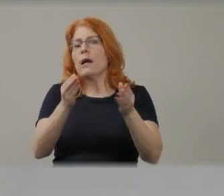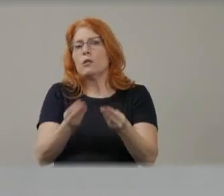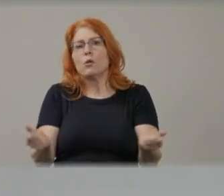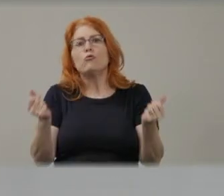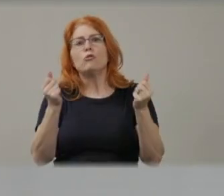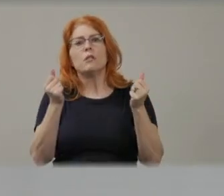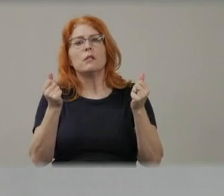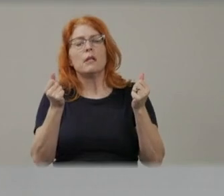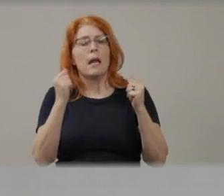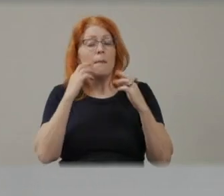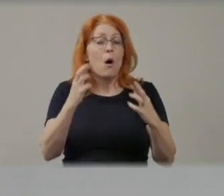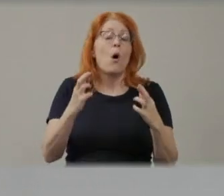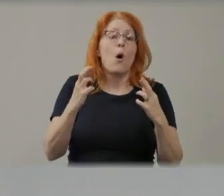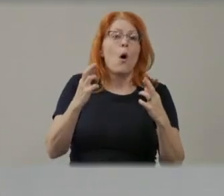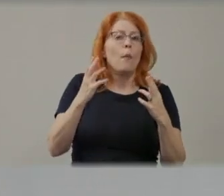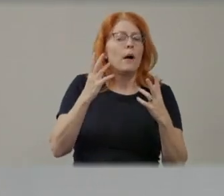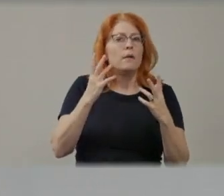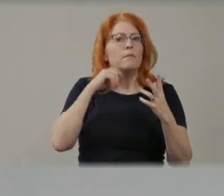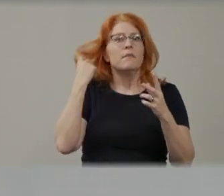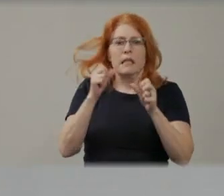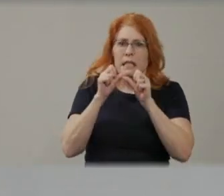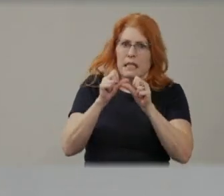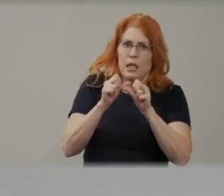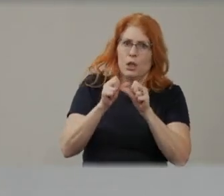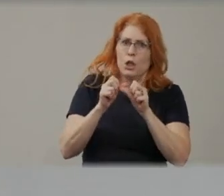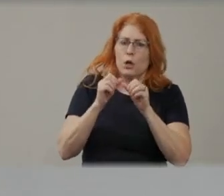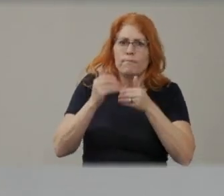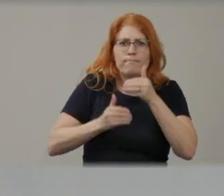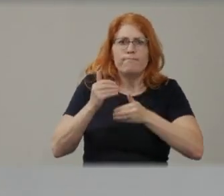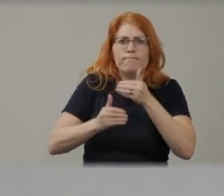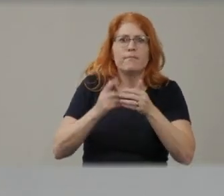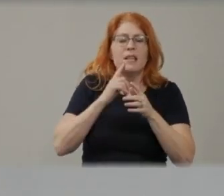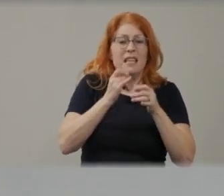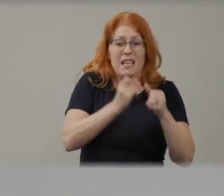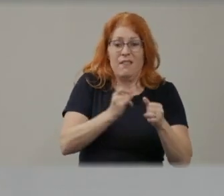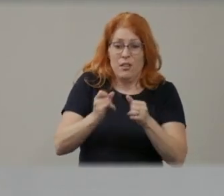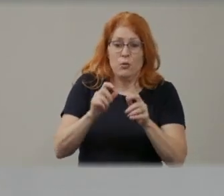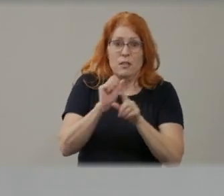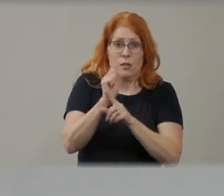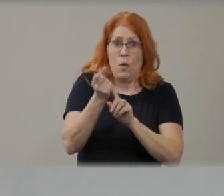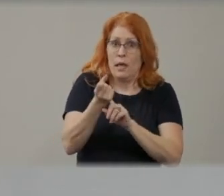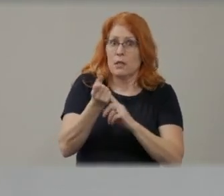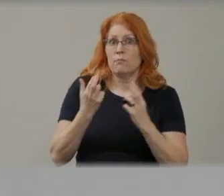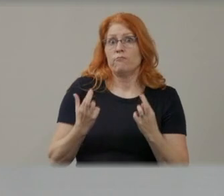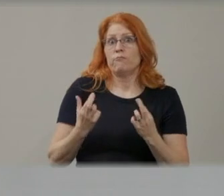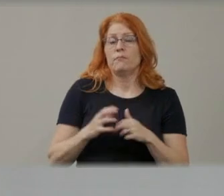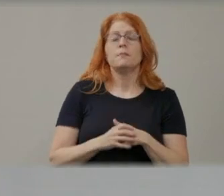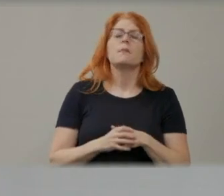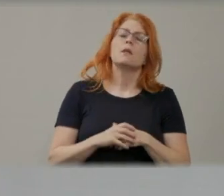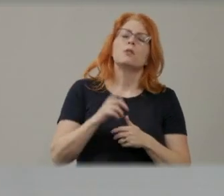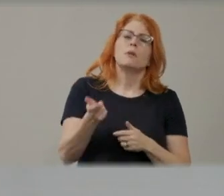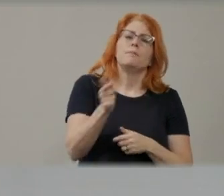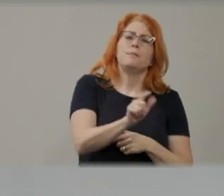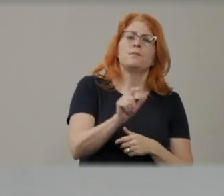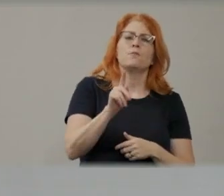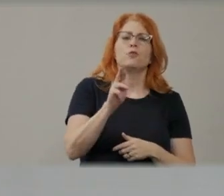And I'm hoping that they just continue forward in individual situations. So Krsyten,